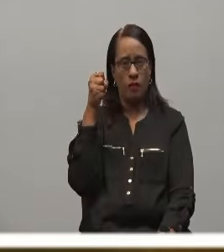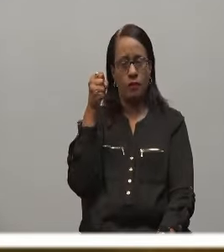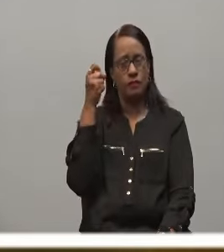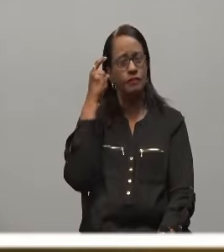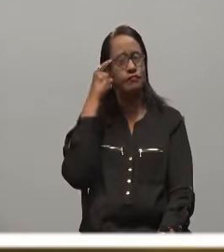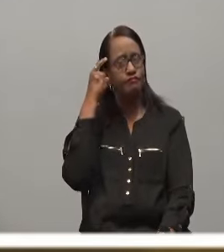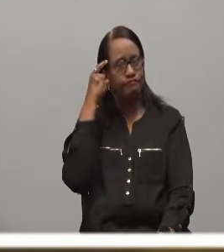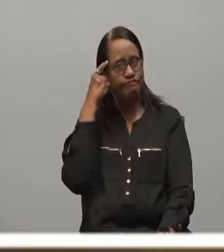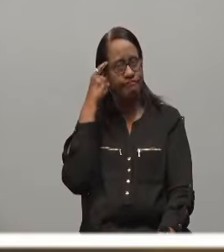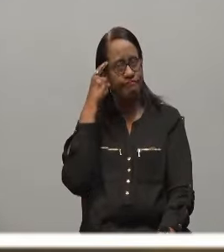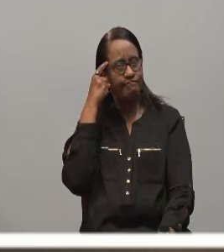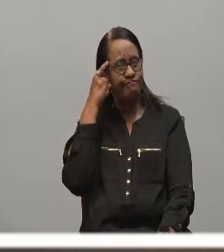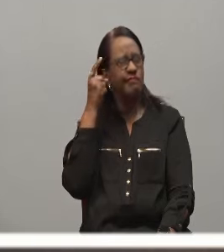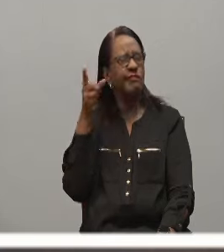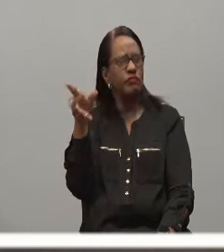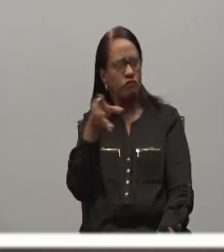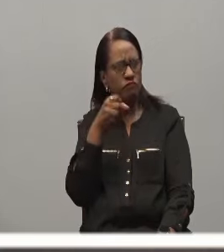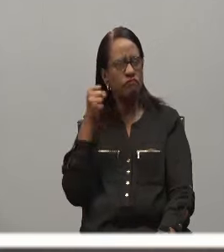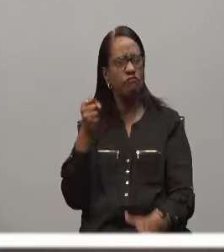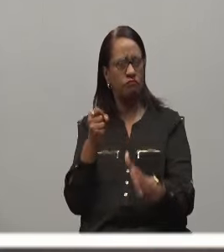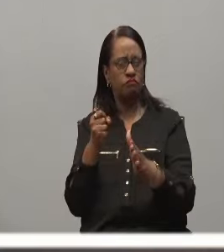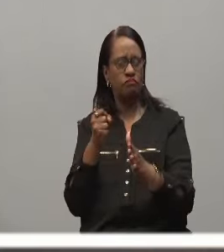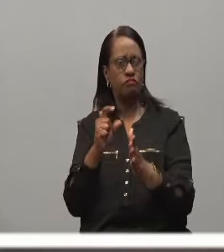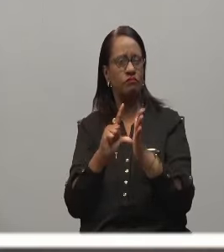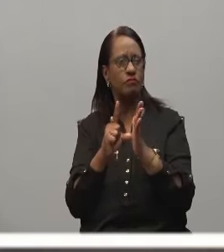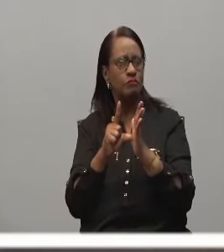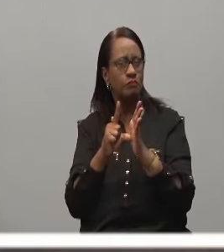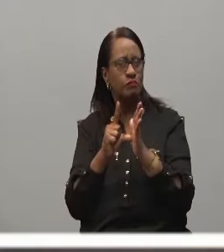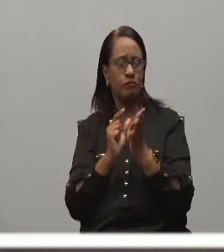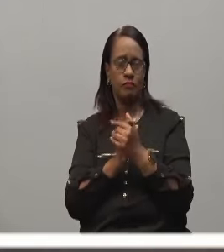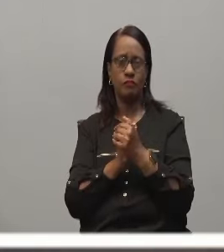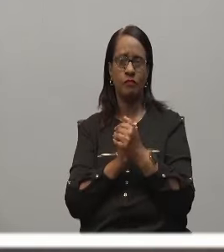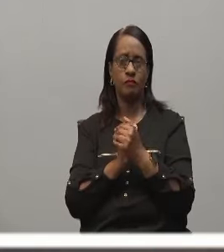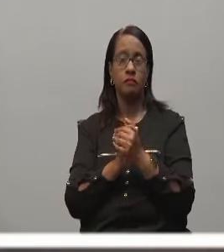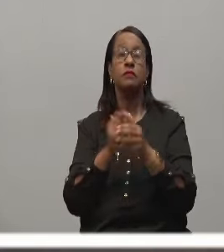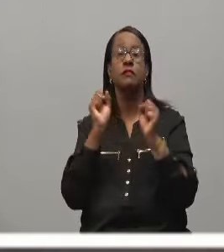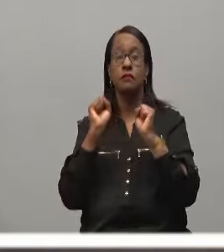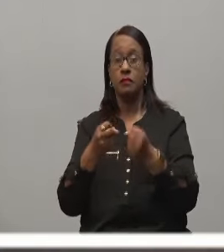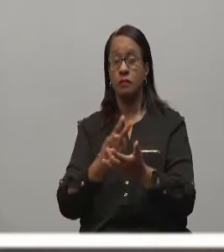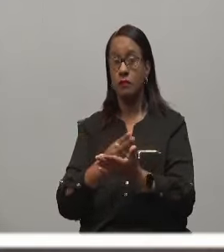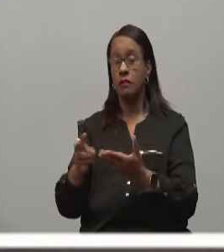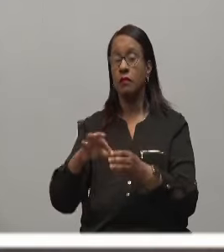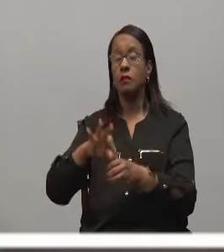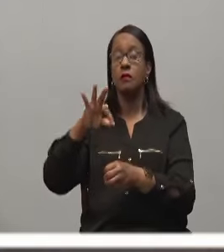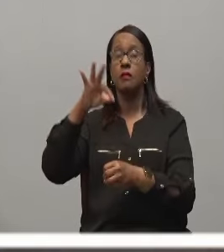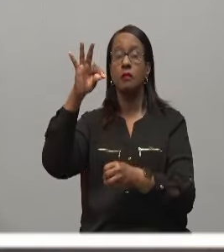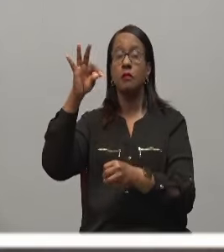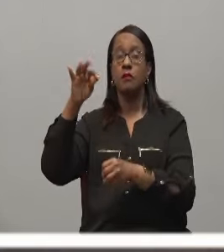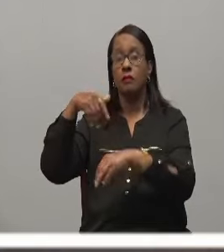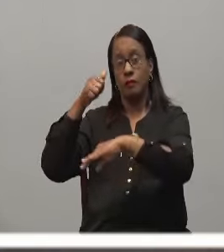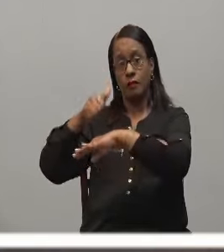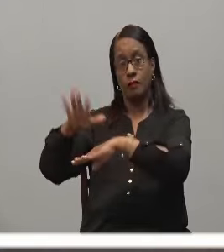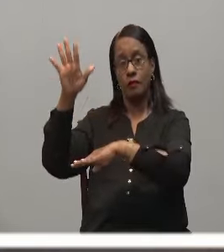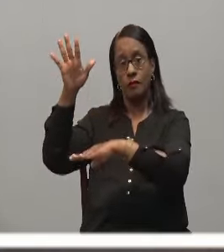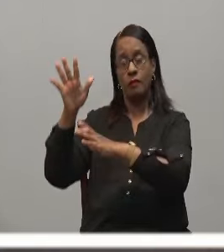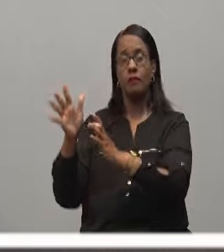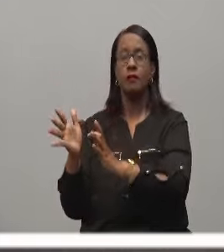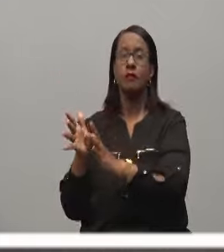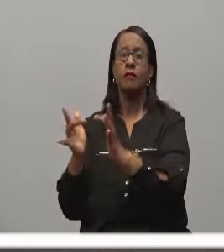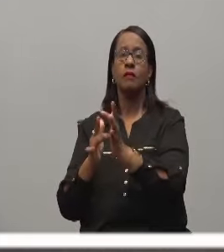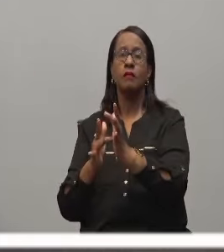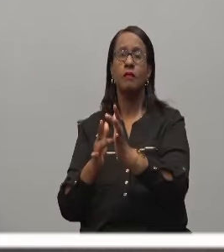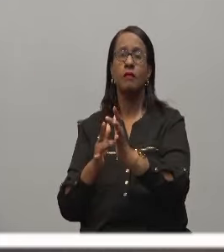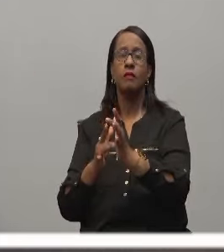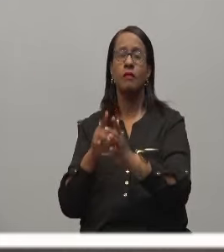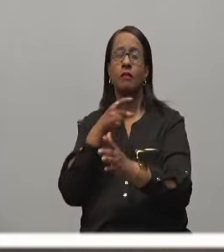You sure? Huh? It's the Holy Spirit that drives Jesus out into the wilderness. And I think